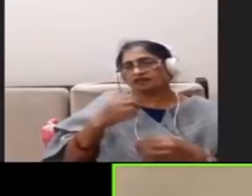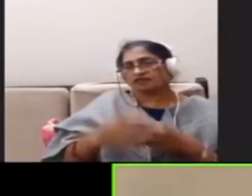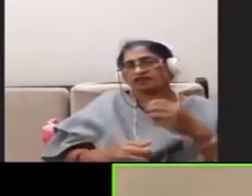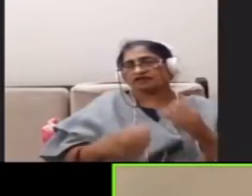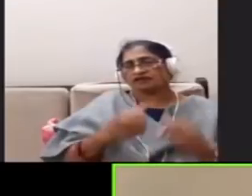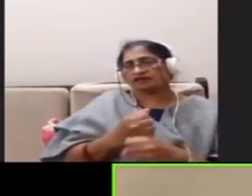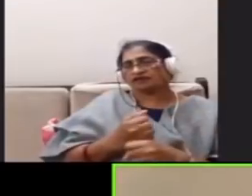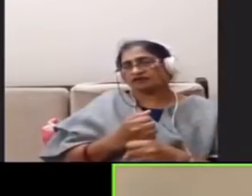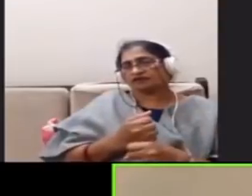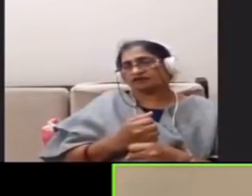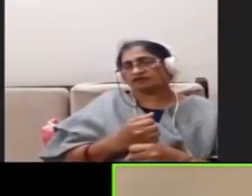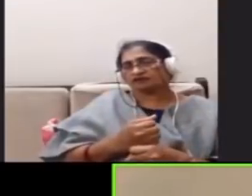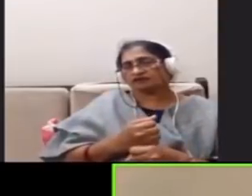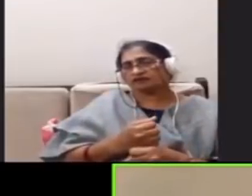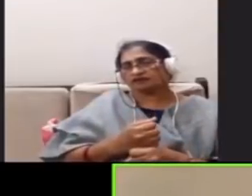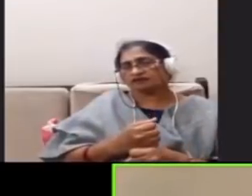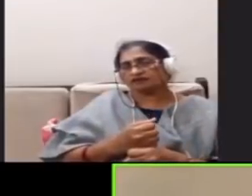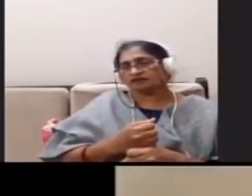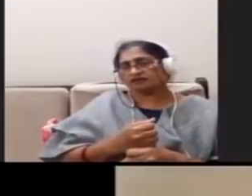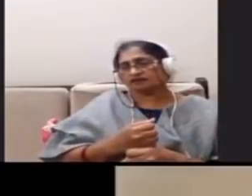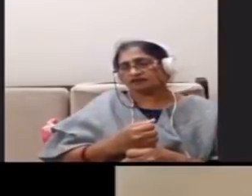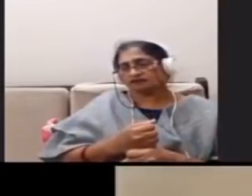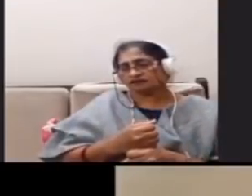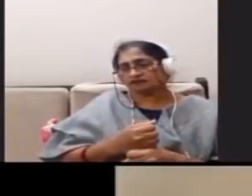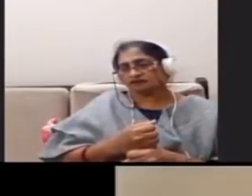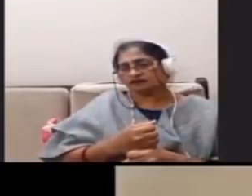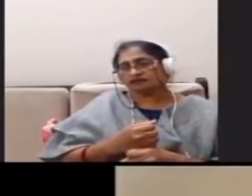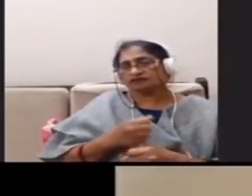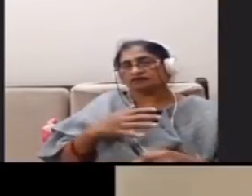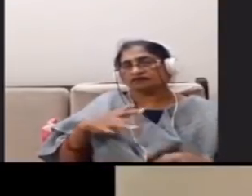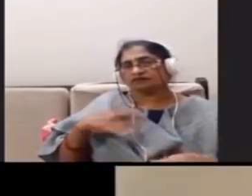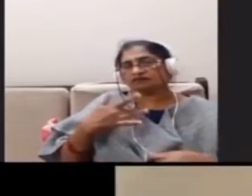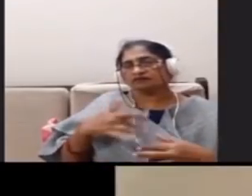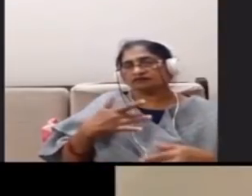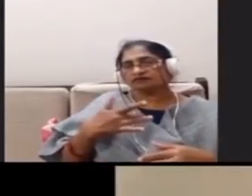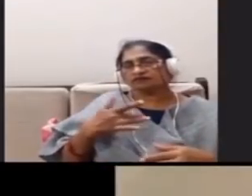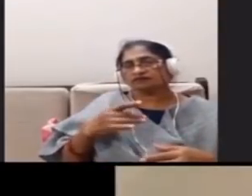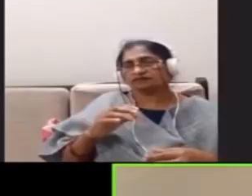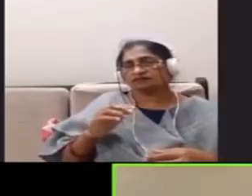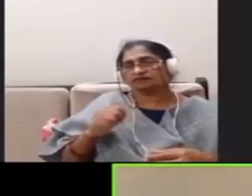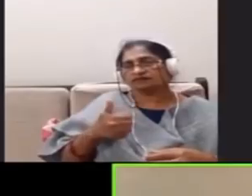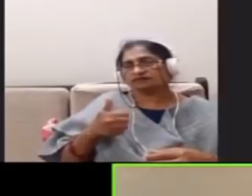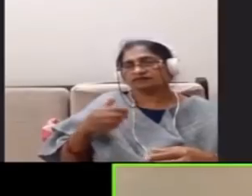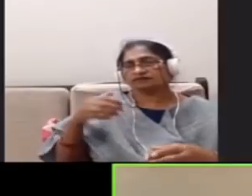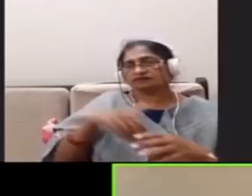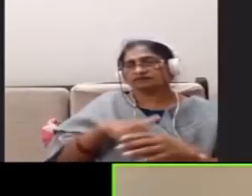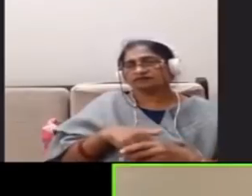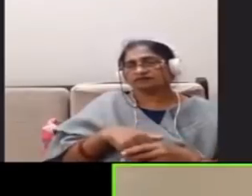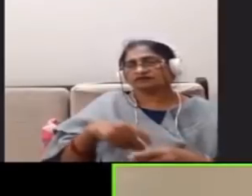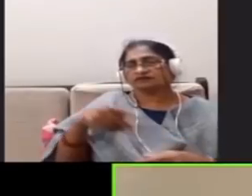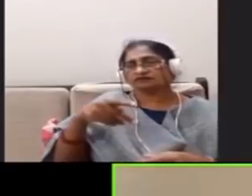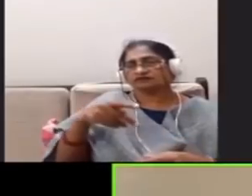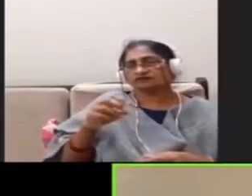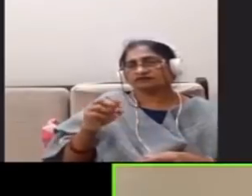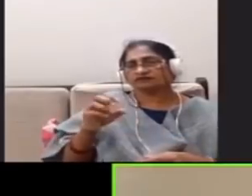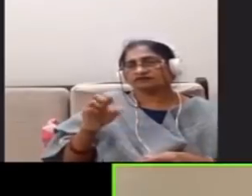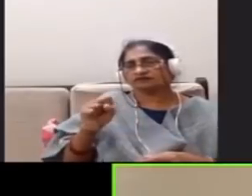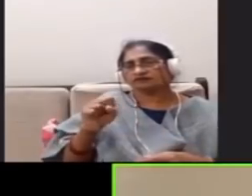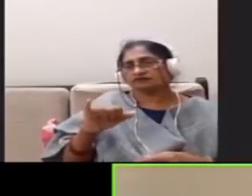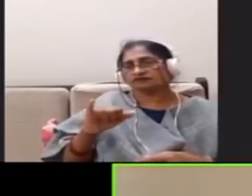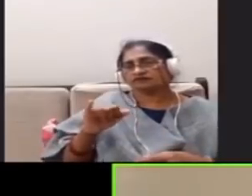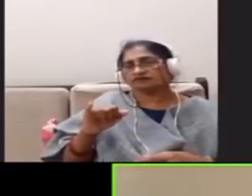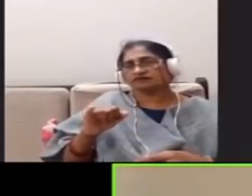of my colleagues was selected mayor last night. I feel like I'm being put in the position of being your wrap-up